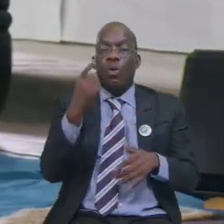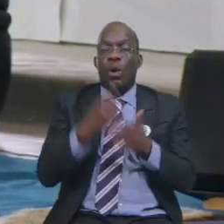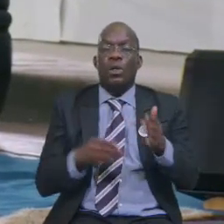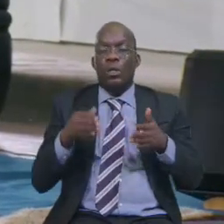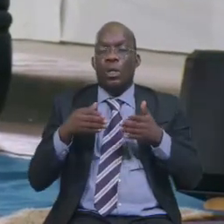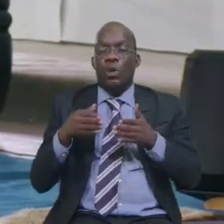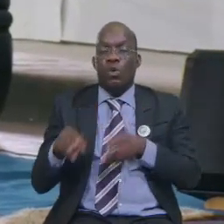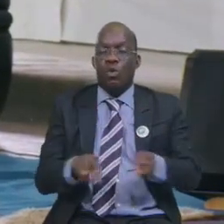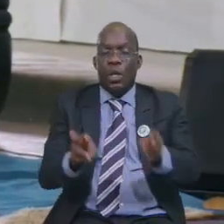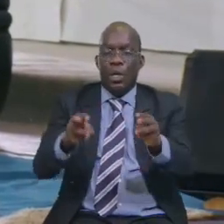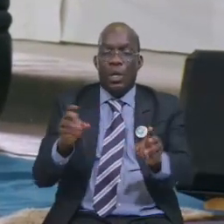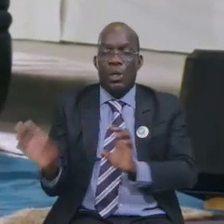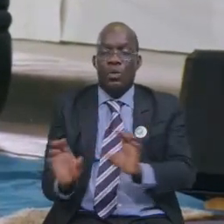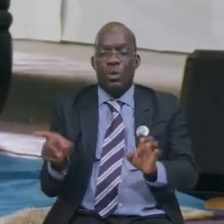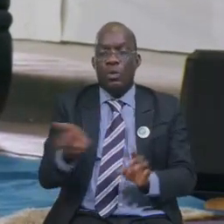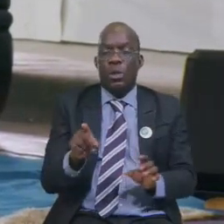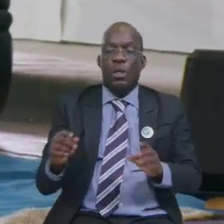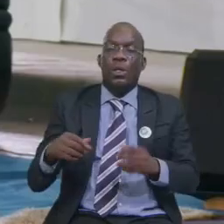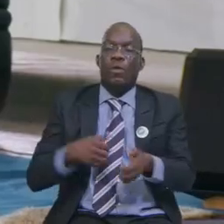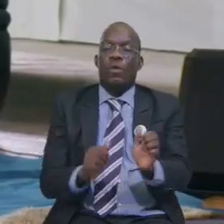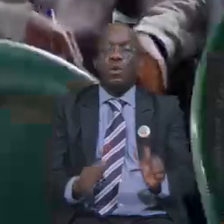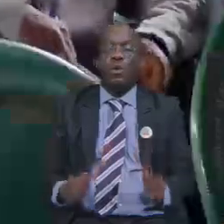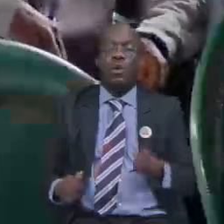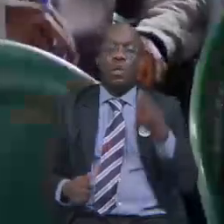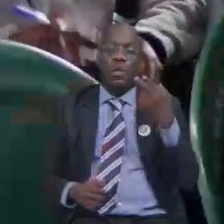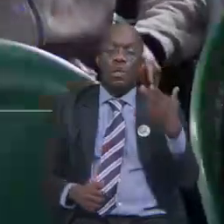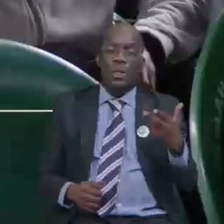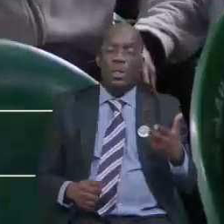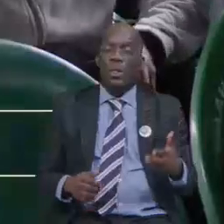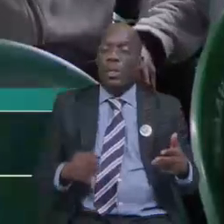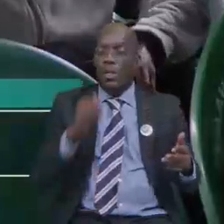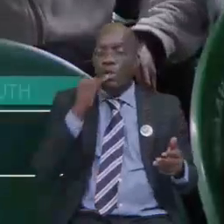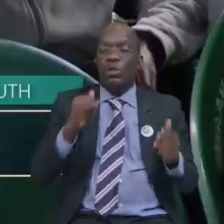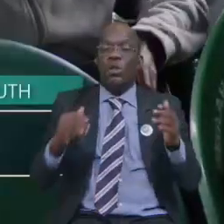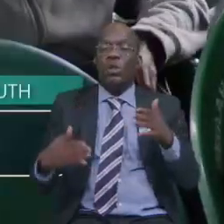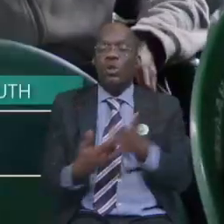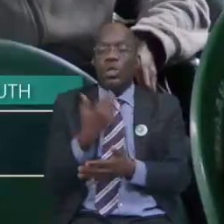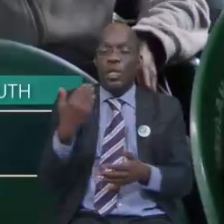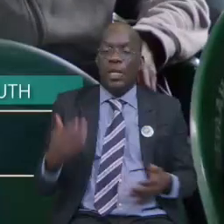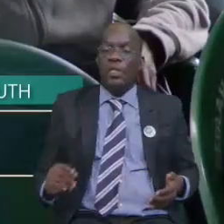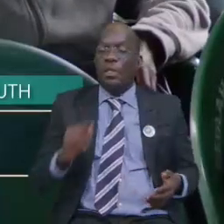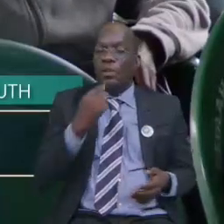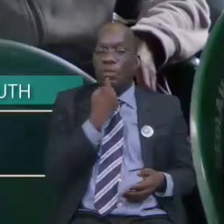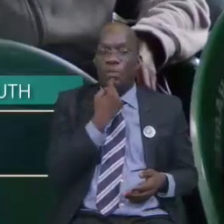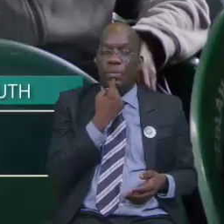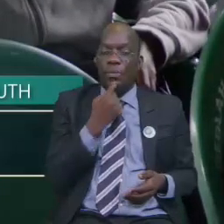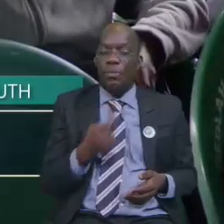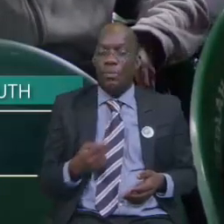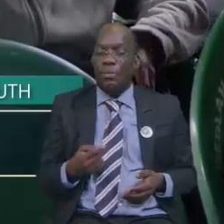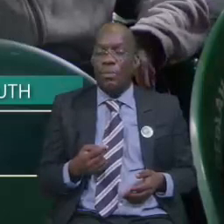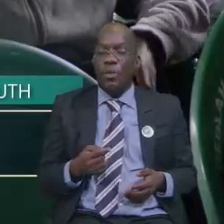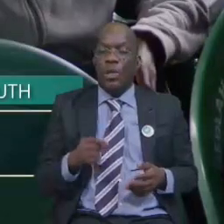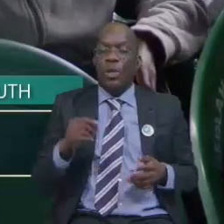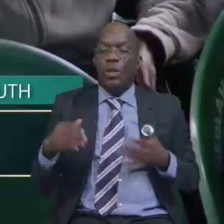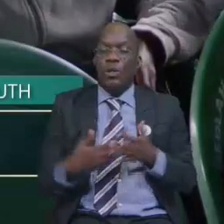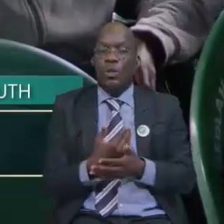new direction. Number three is a new diligence. A new diligence. There are many uncompleted buildings